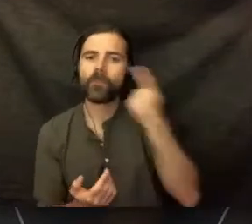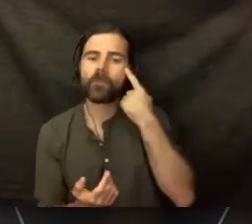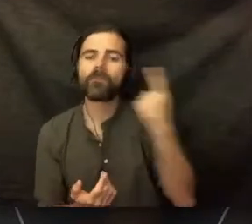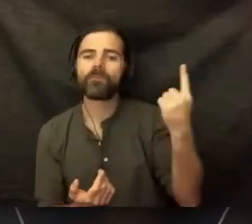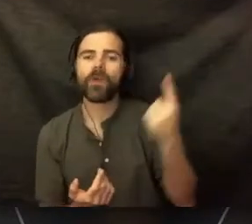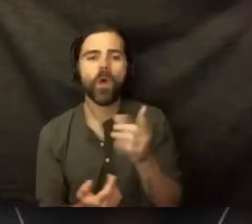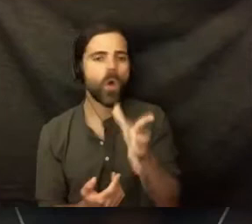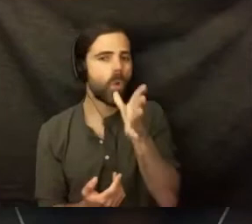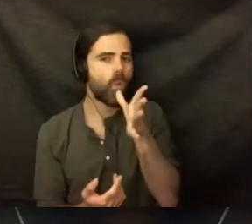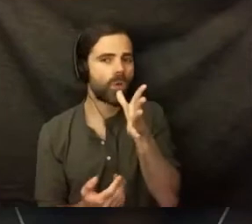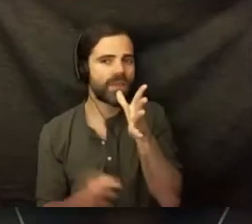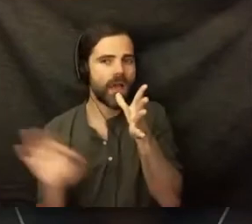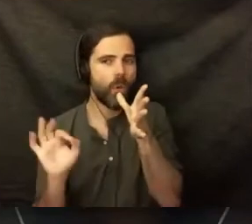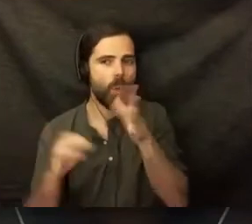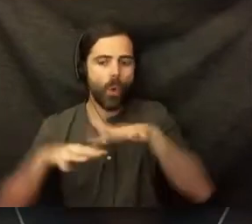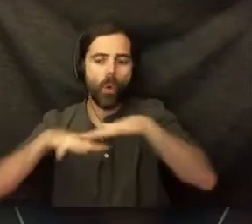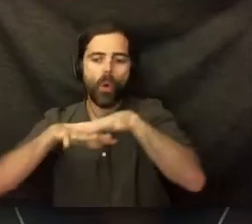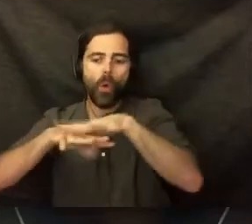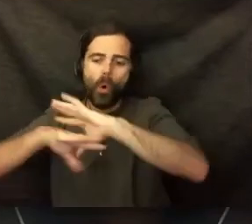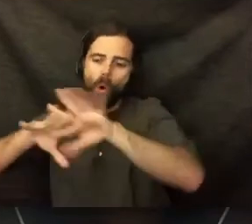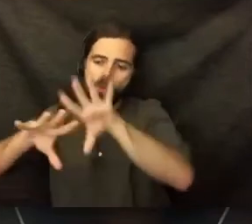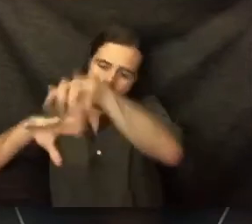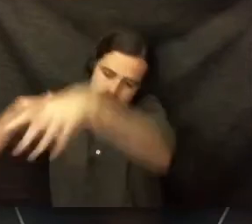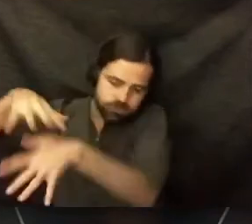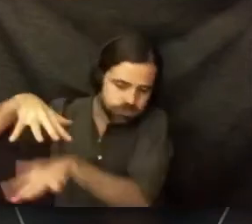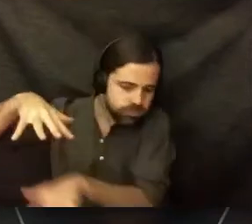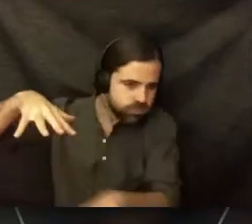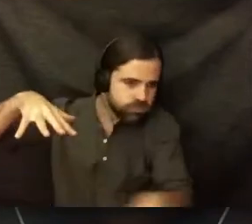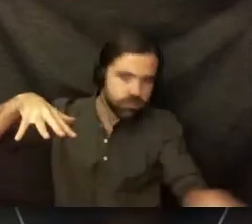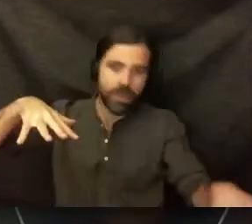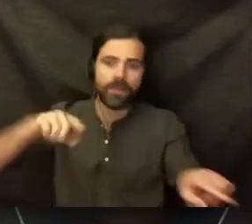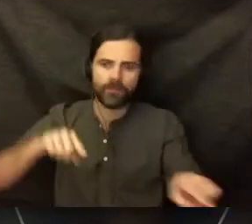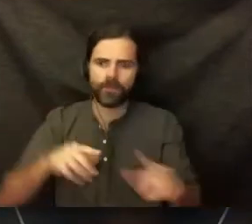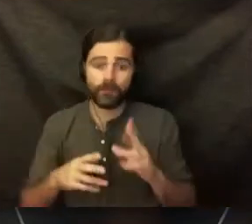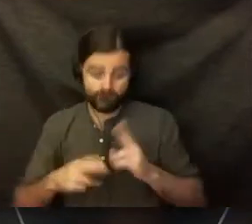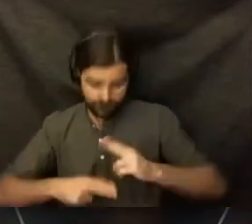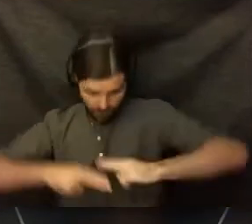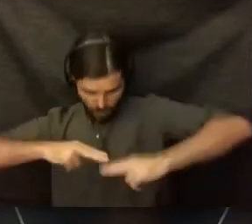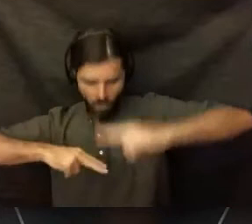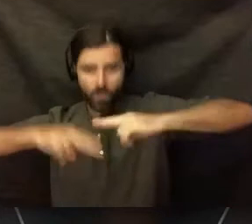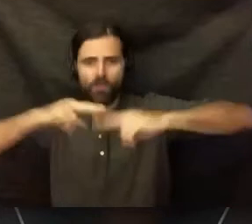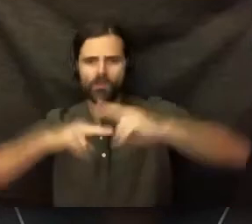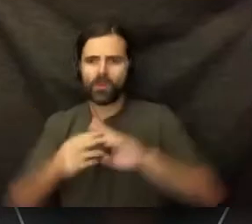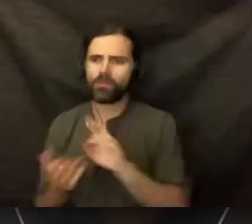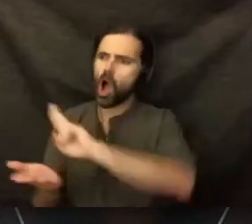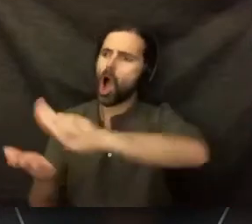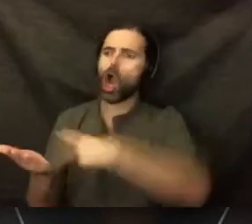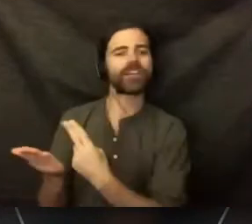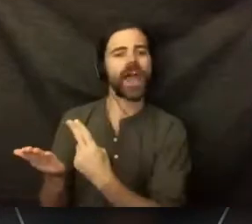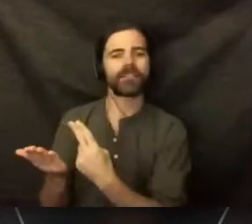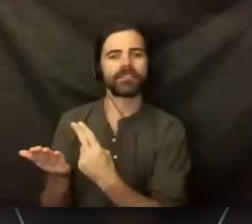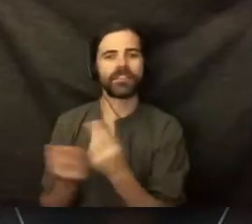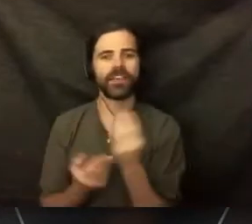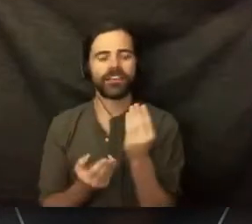sewage companies don't have to build sewers. It reduces capex. So how do we contract this social value back into the system? How do